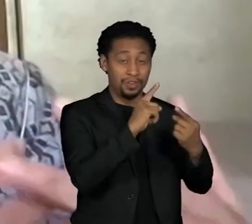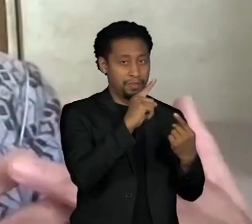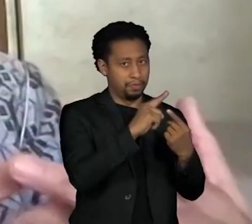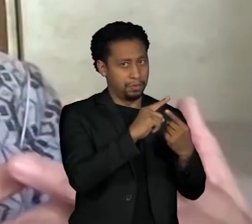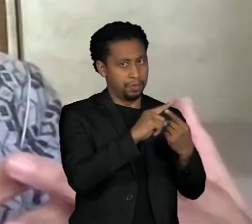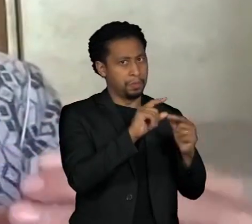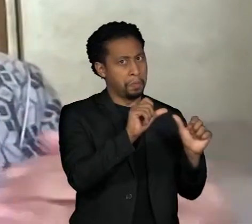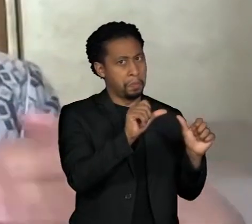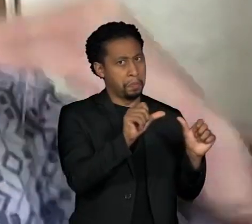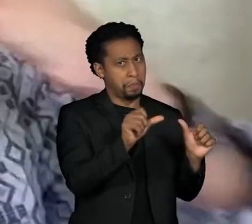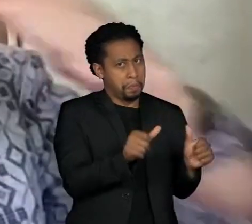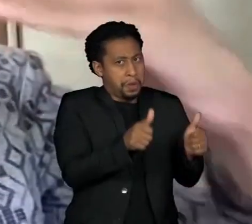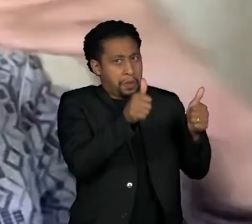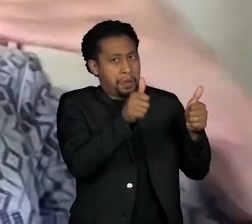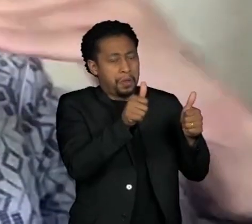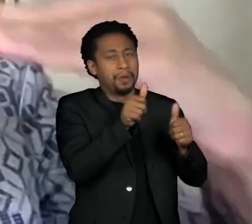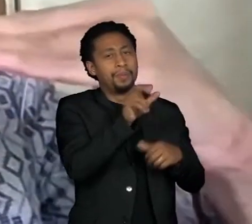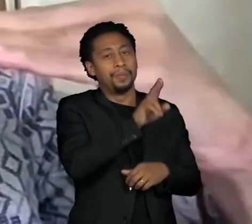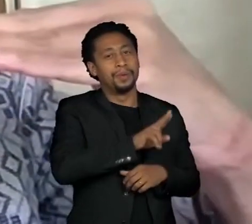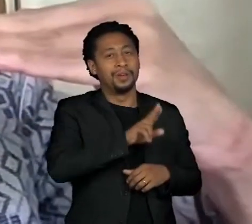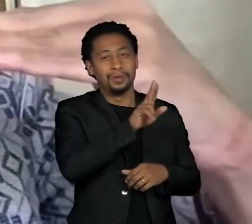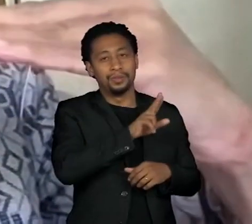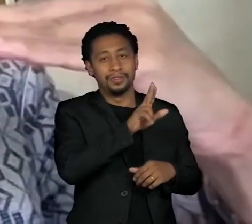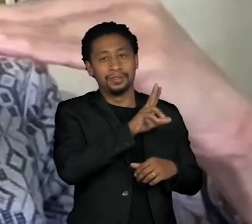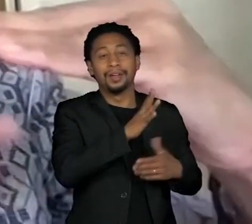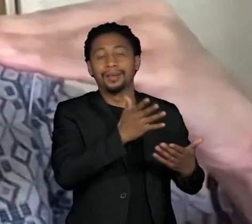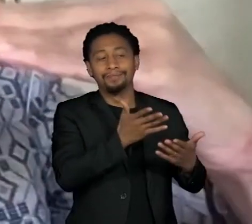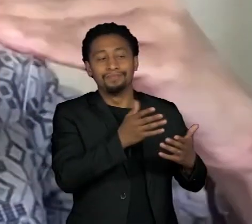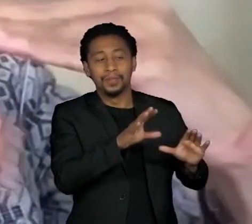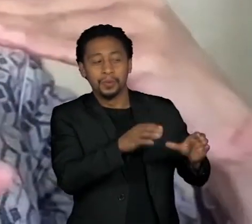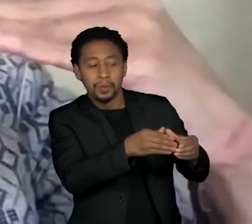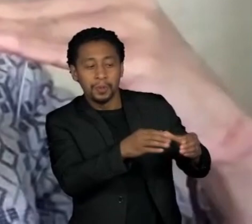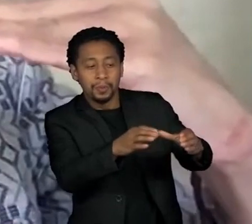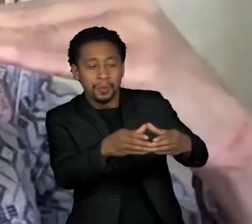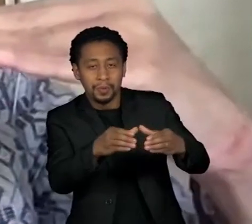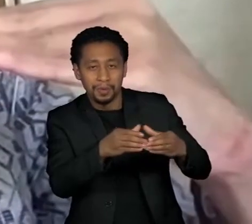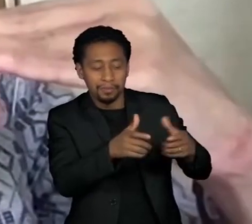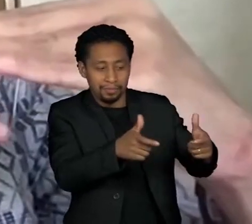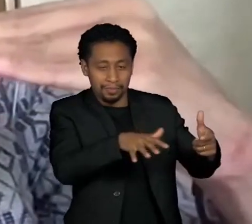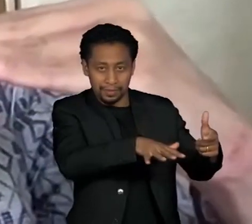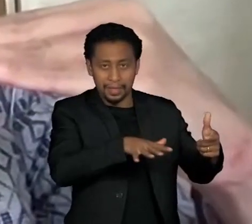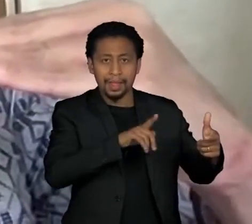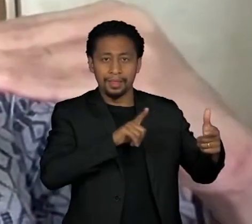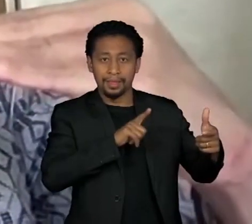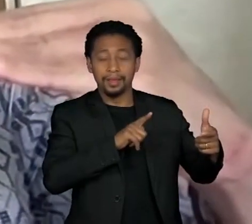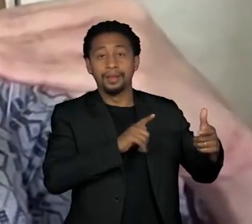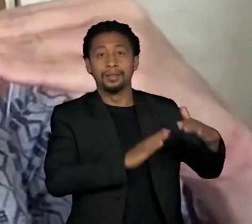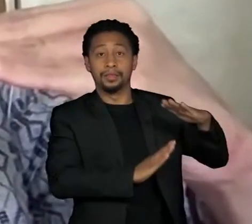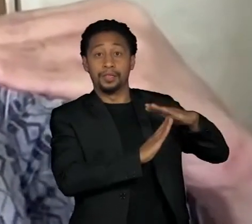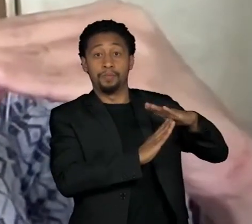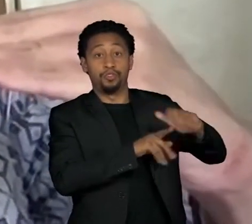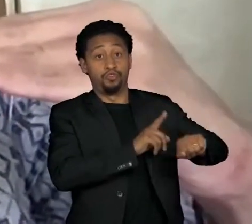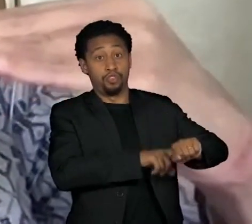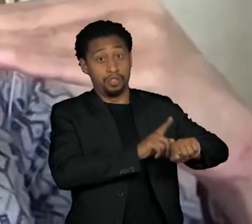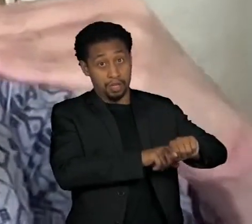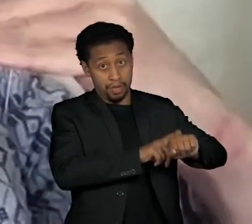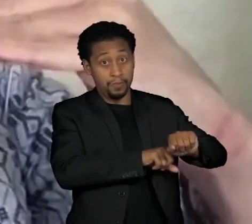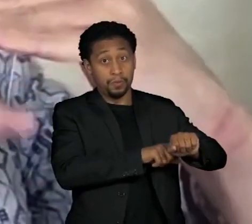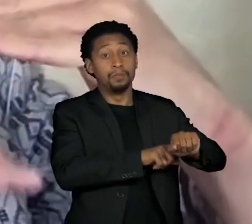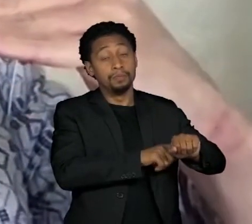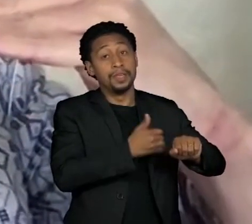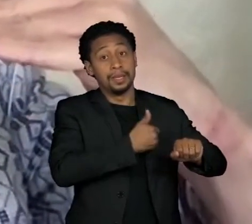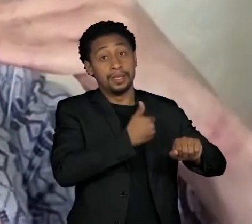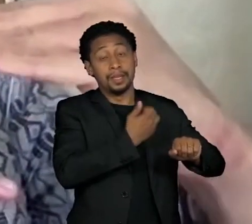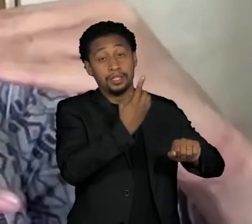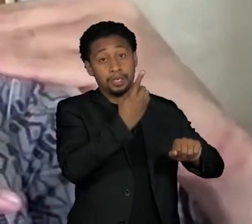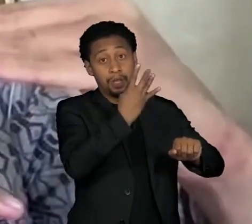domestic audience. It sets a cap at how long any person, 14 years old, its children, how